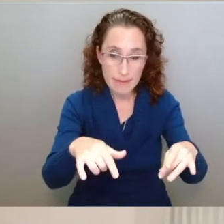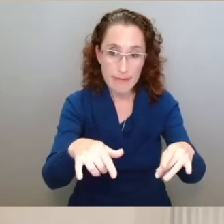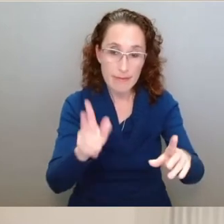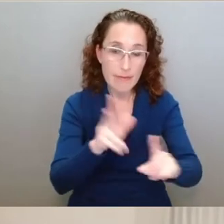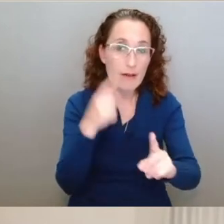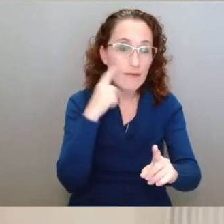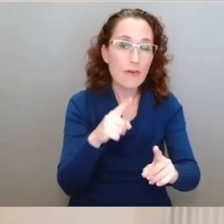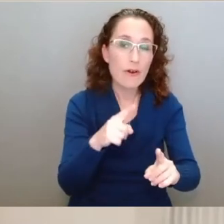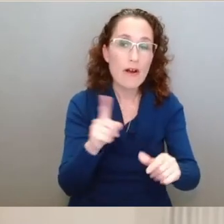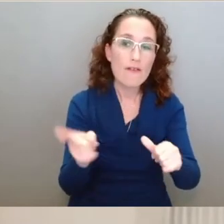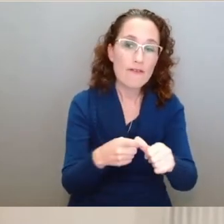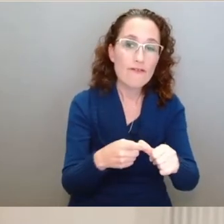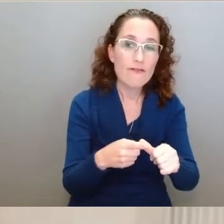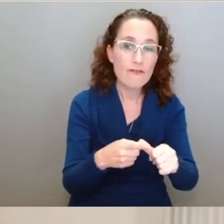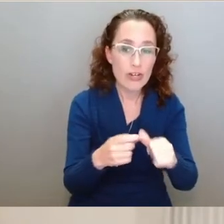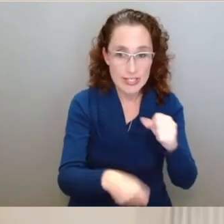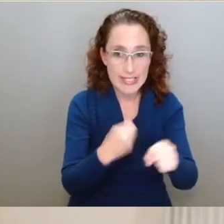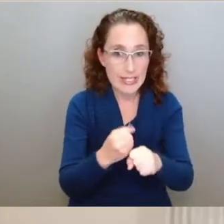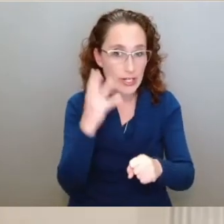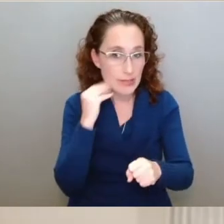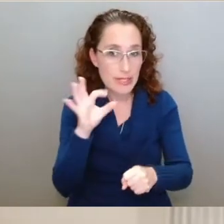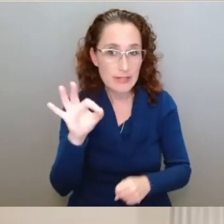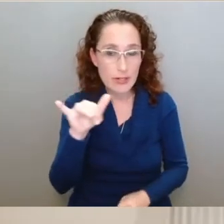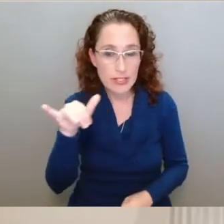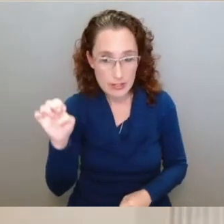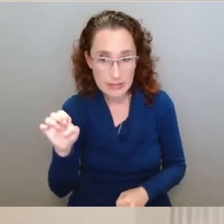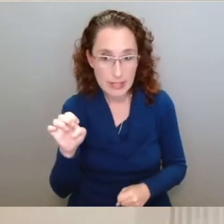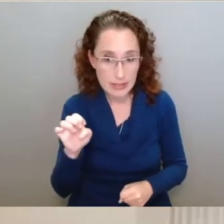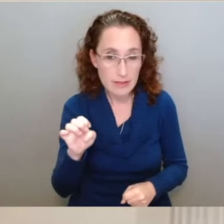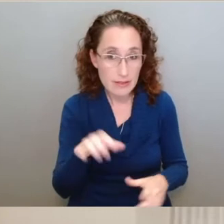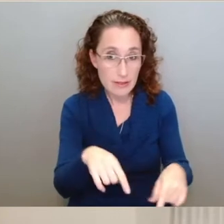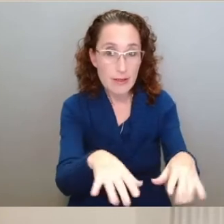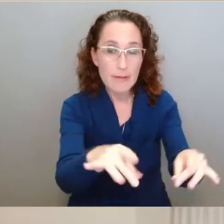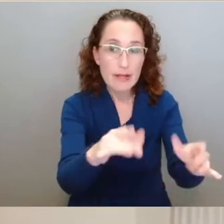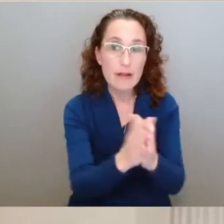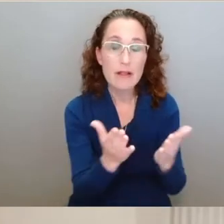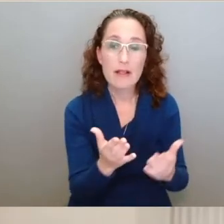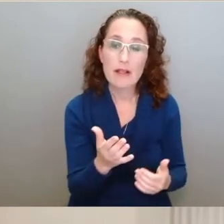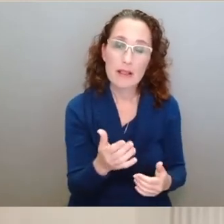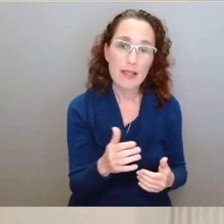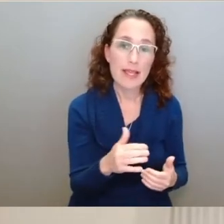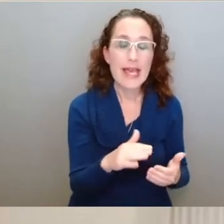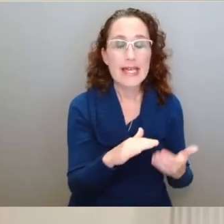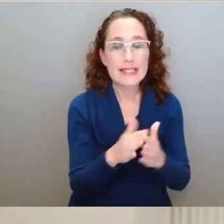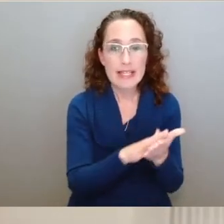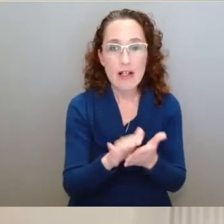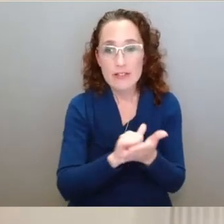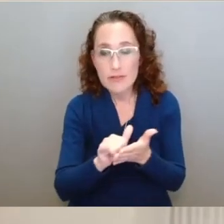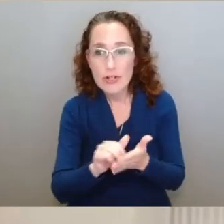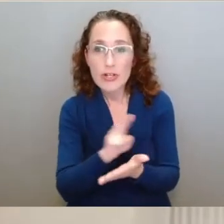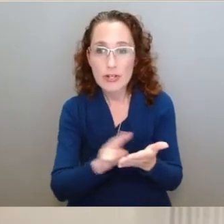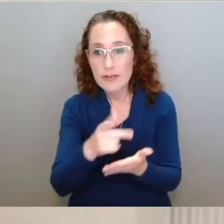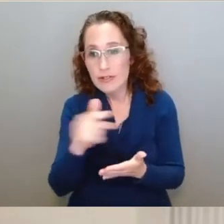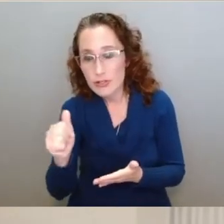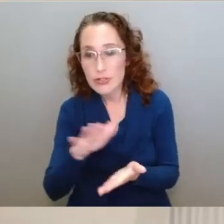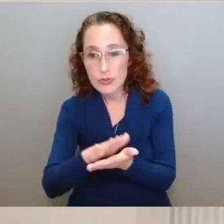year experience. And it's been really interesting to me. There have been public schools like the City College of New York, the University of Georgia School of Social